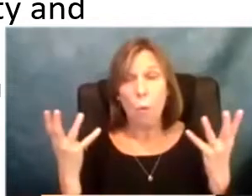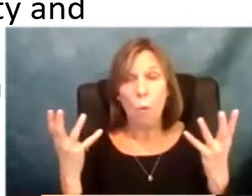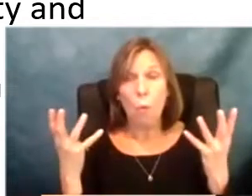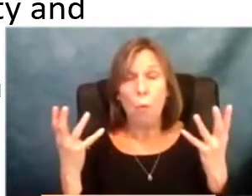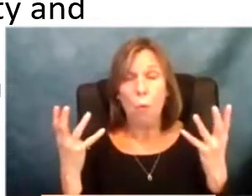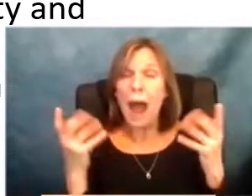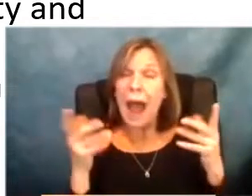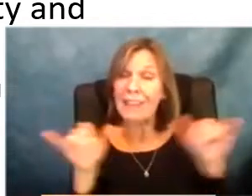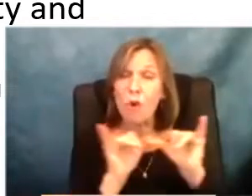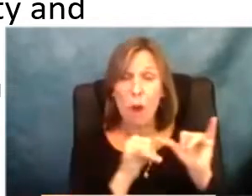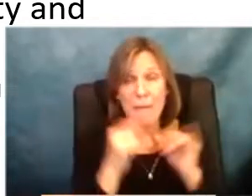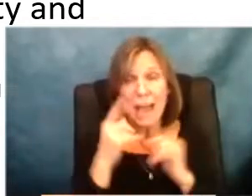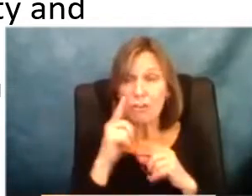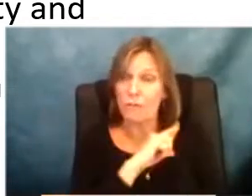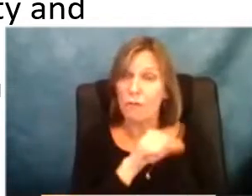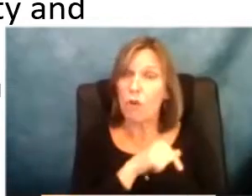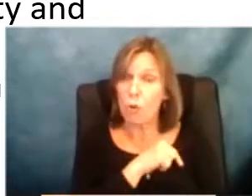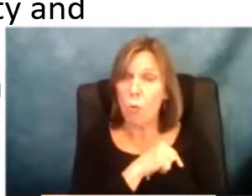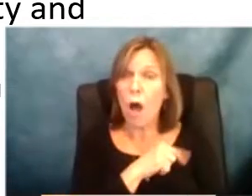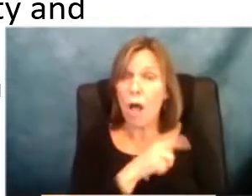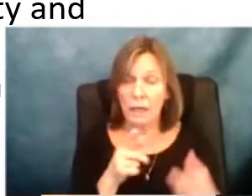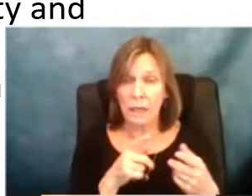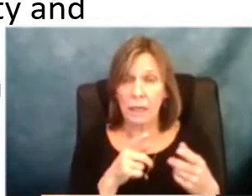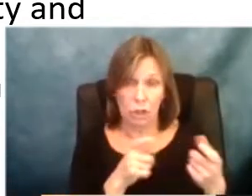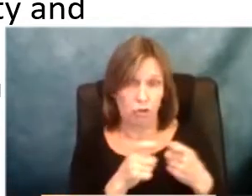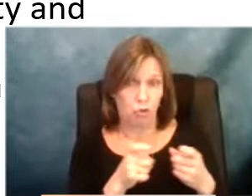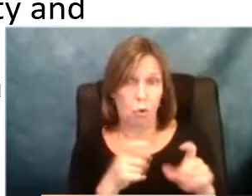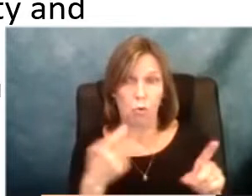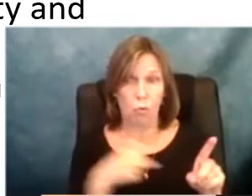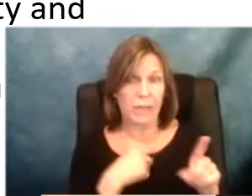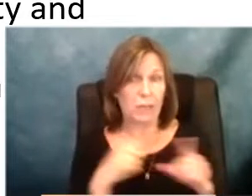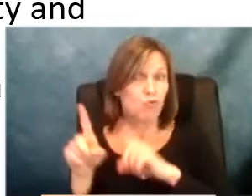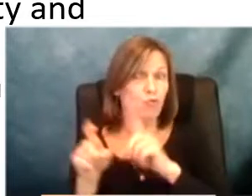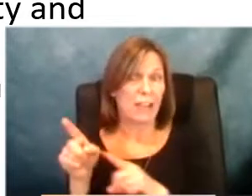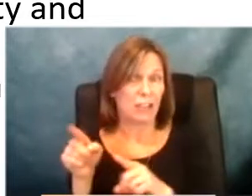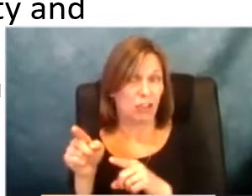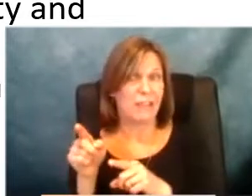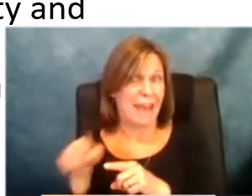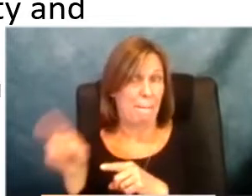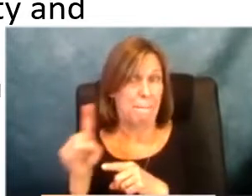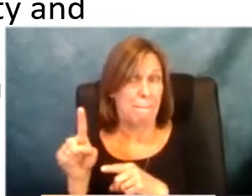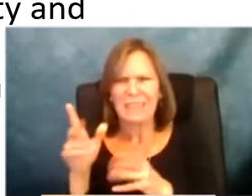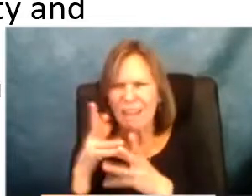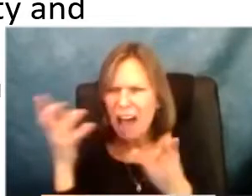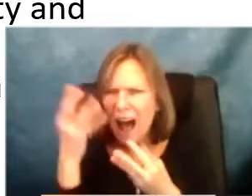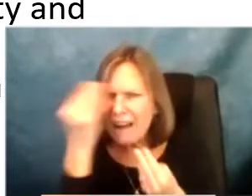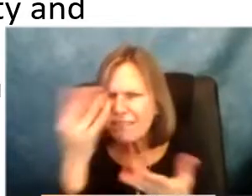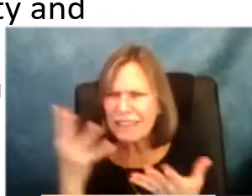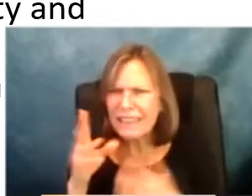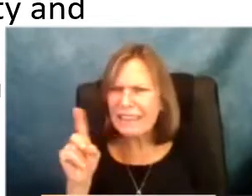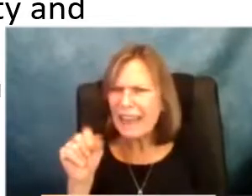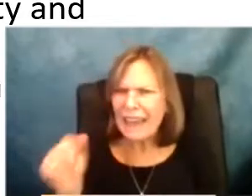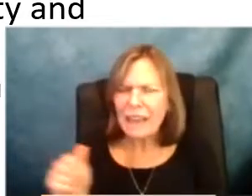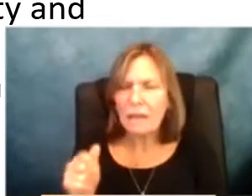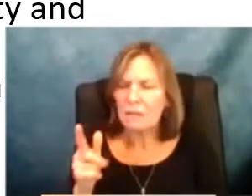control, it just doesn't, you know, we question them. It's a lot of data. And there are